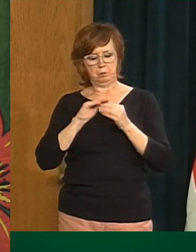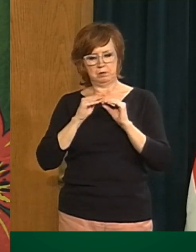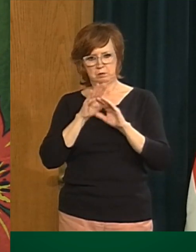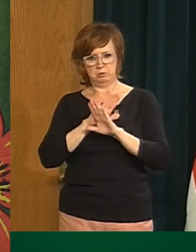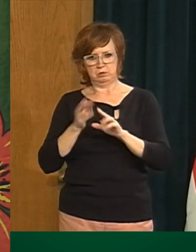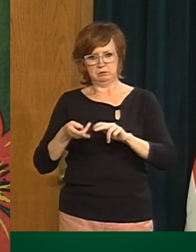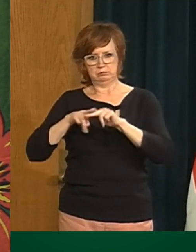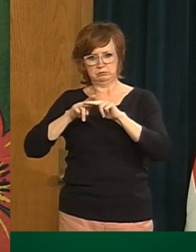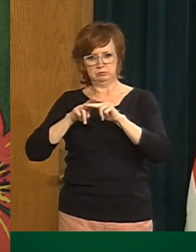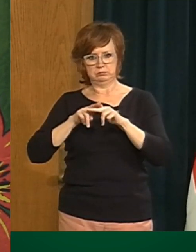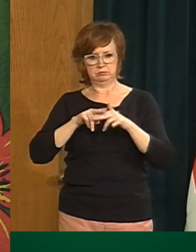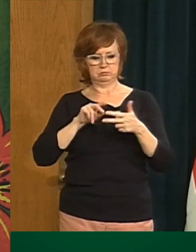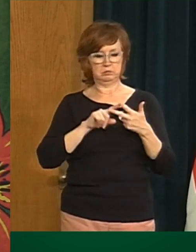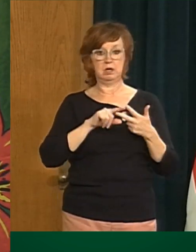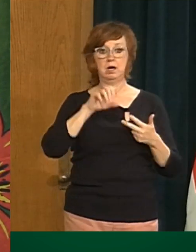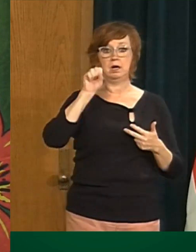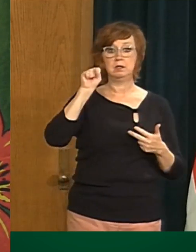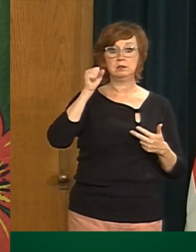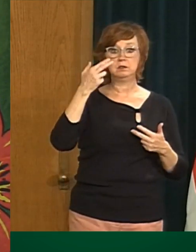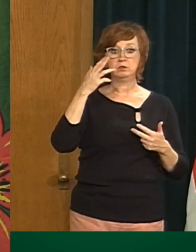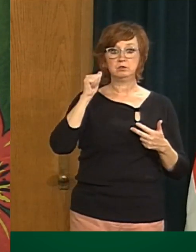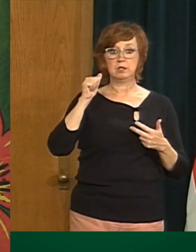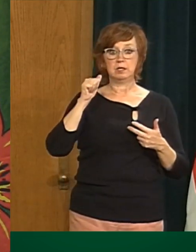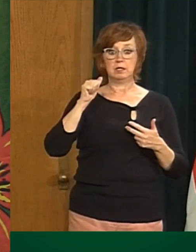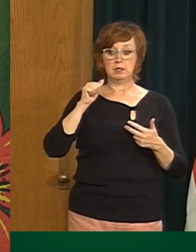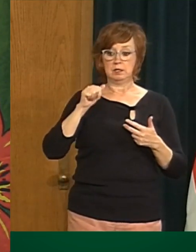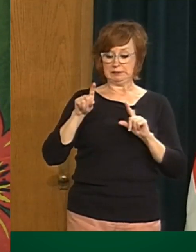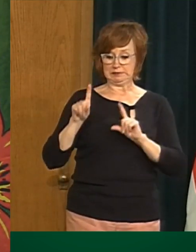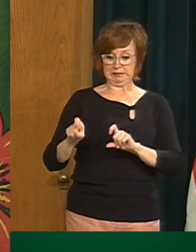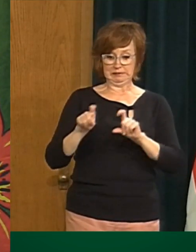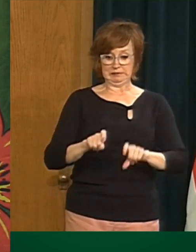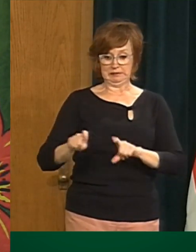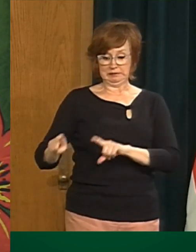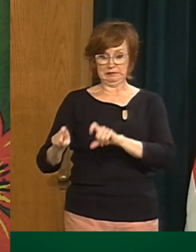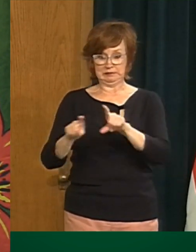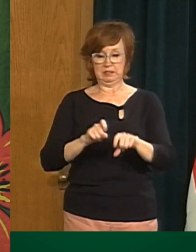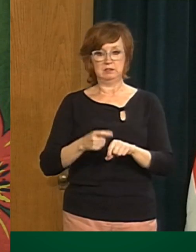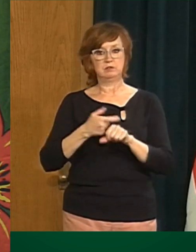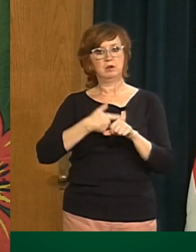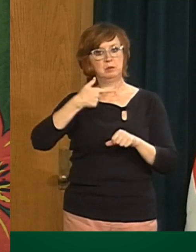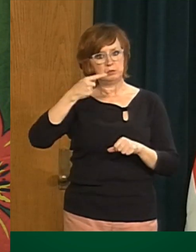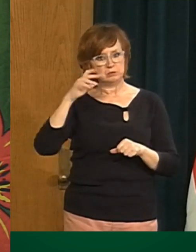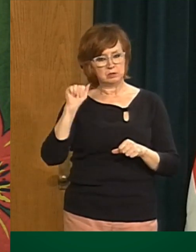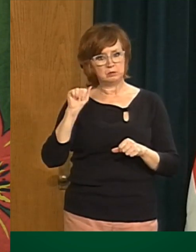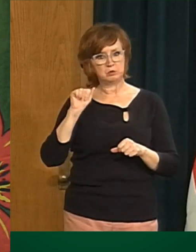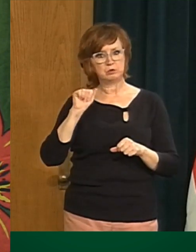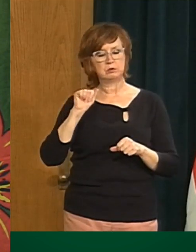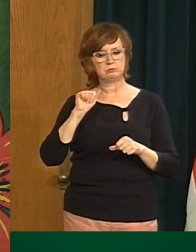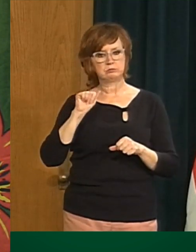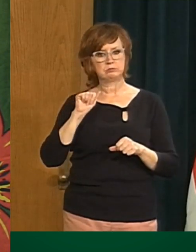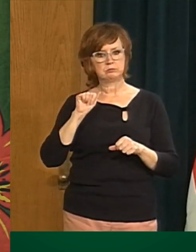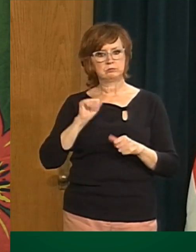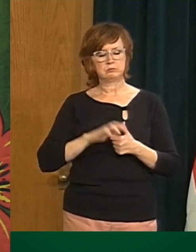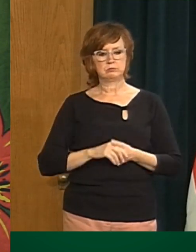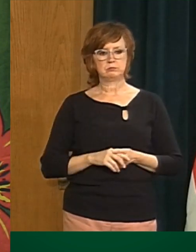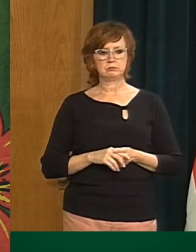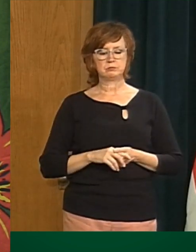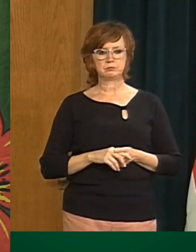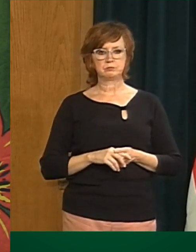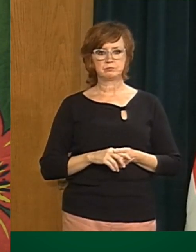the Saskatchewan Health Authority and those that are doing the testing and the contact tracing in the case. The outbreak we had in the